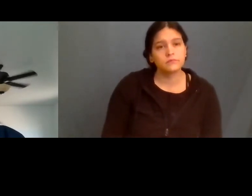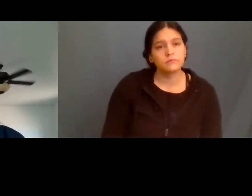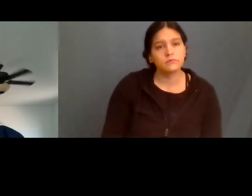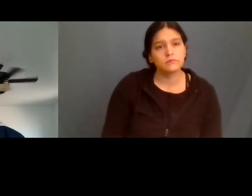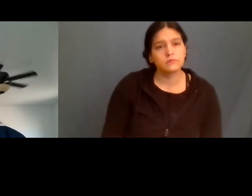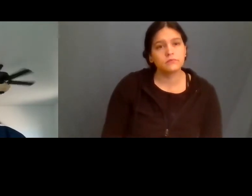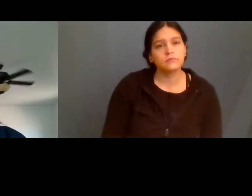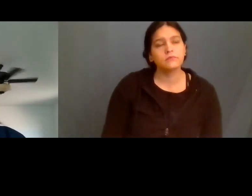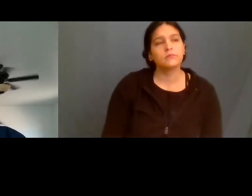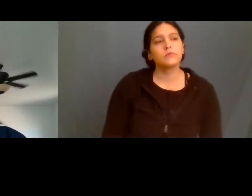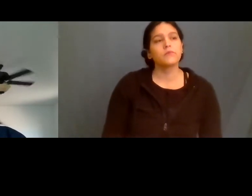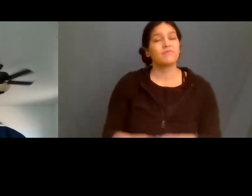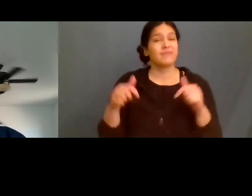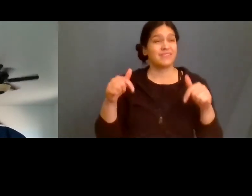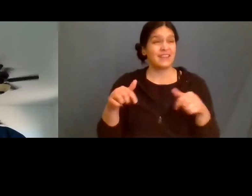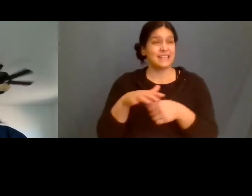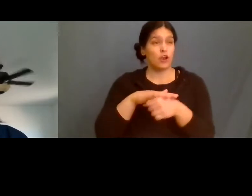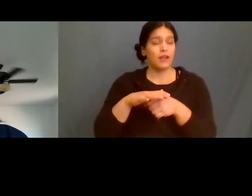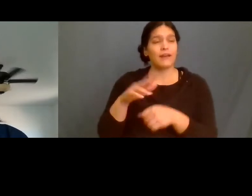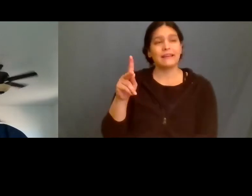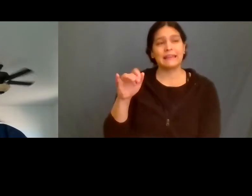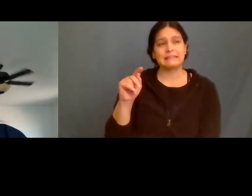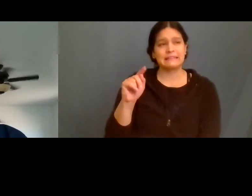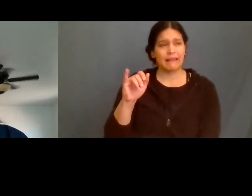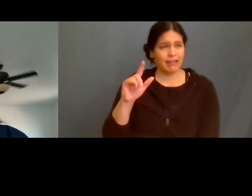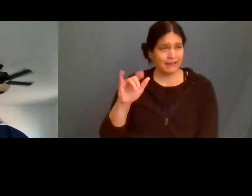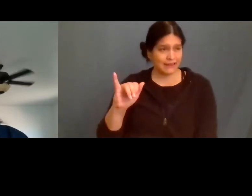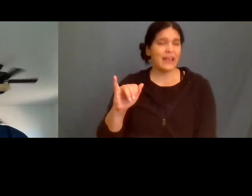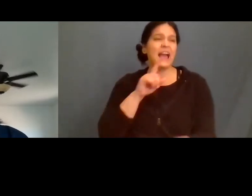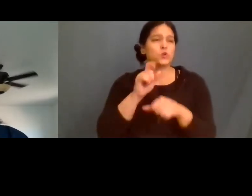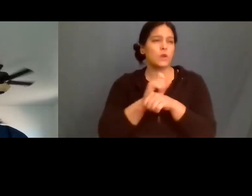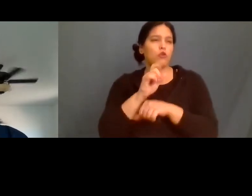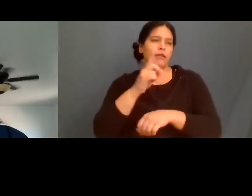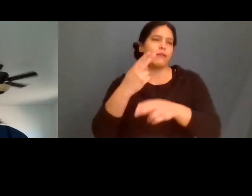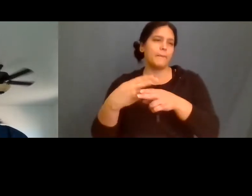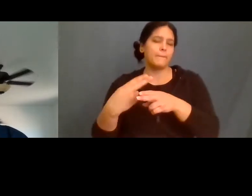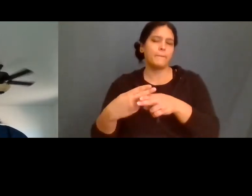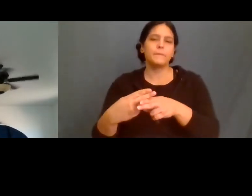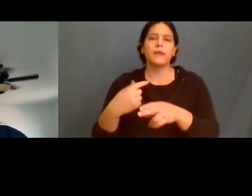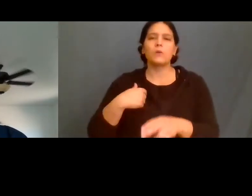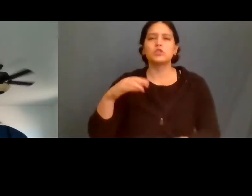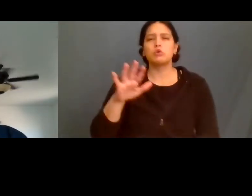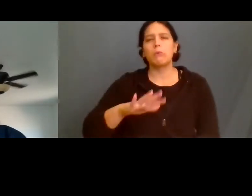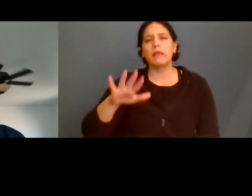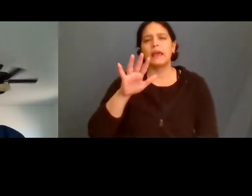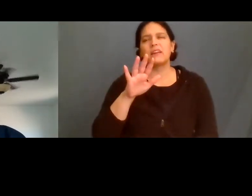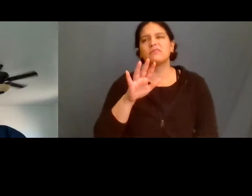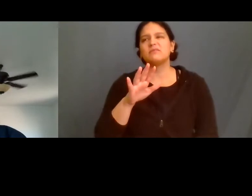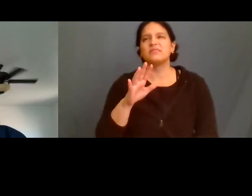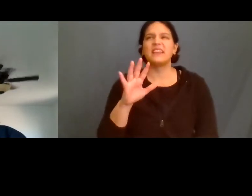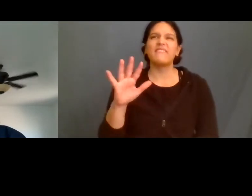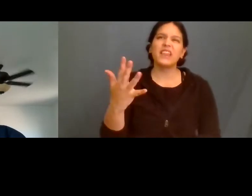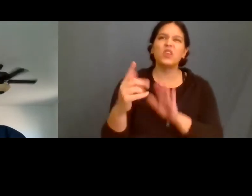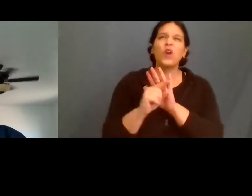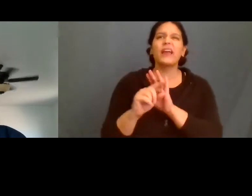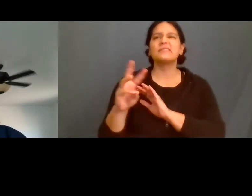Kitsili is actually the real name. And I was probably about fifth or sixth grade at